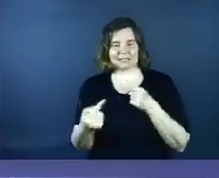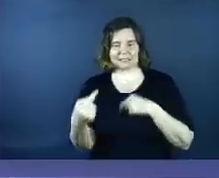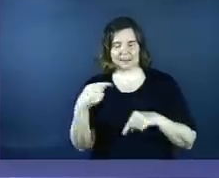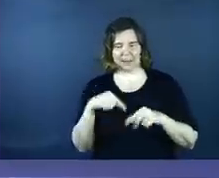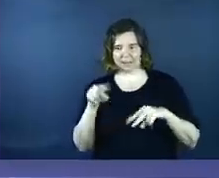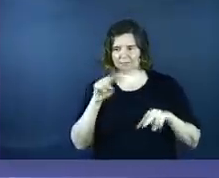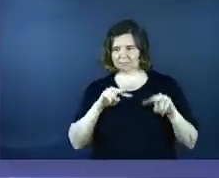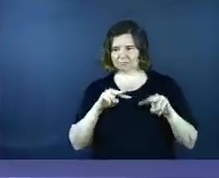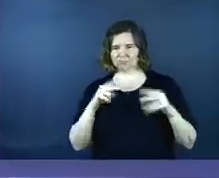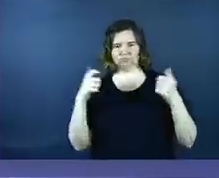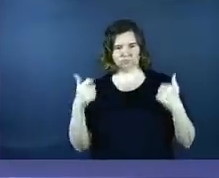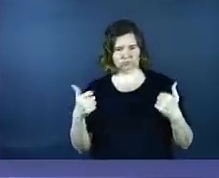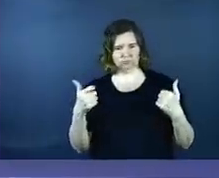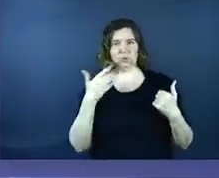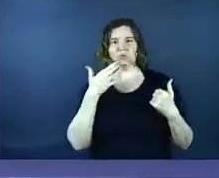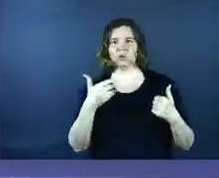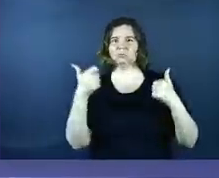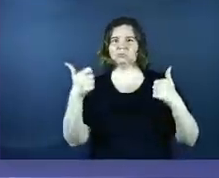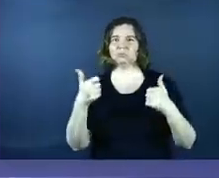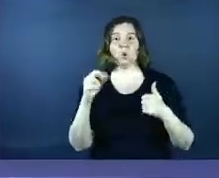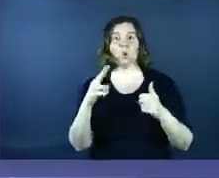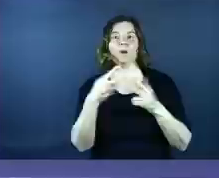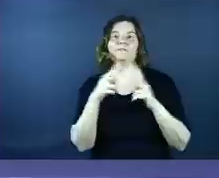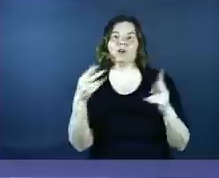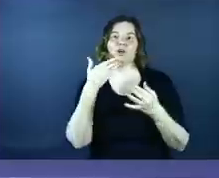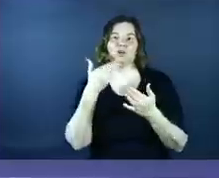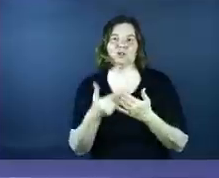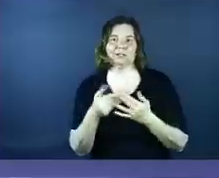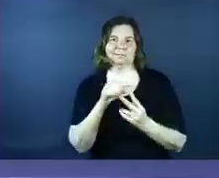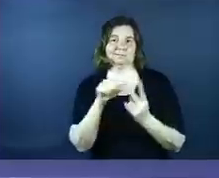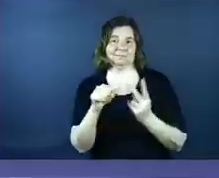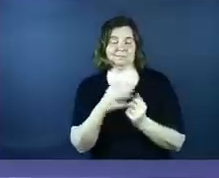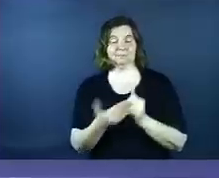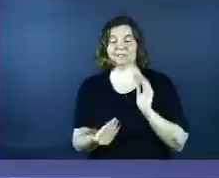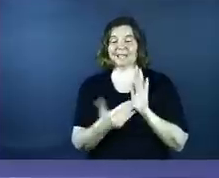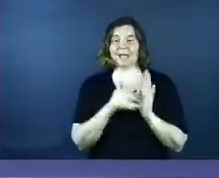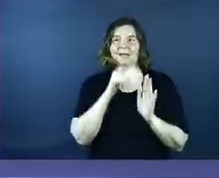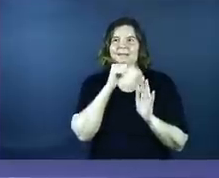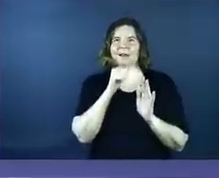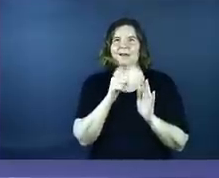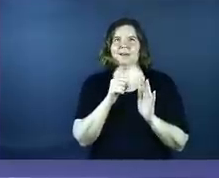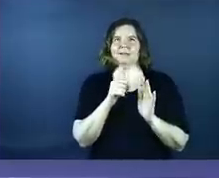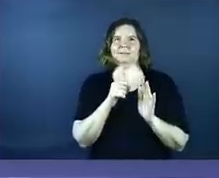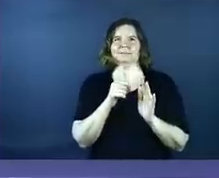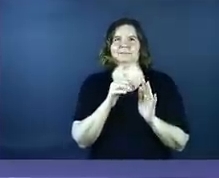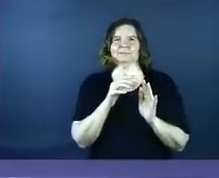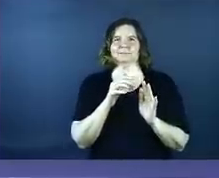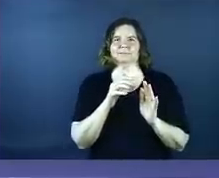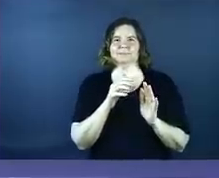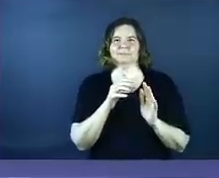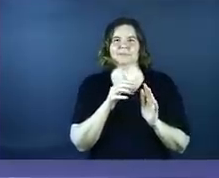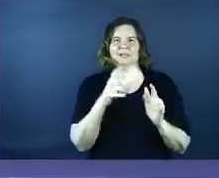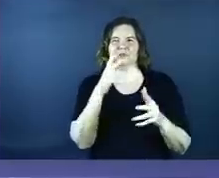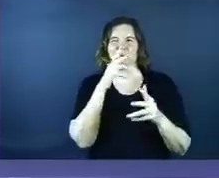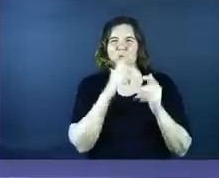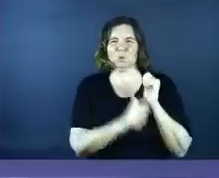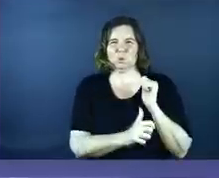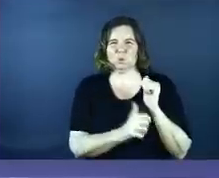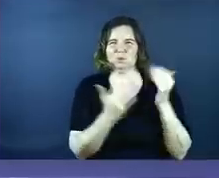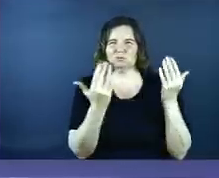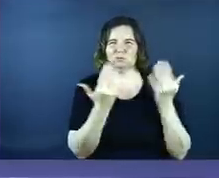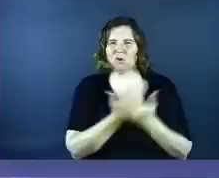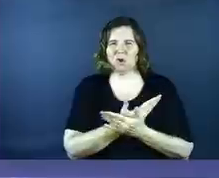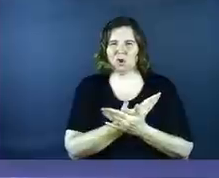and he says it was good, or it was very good. Again, it's not this cruel,